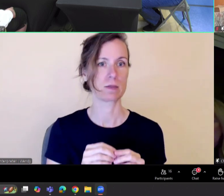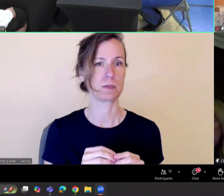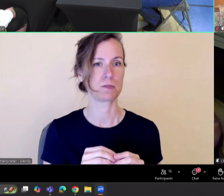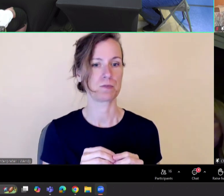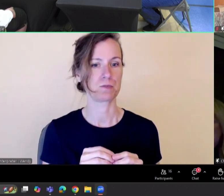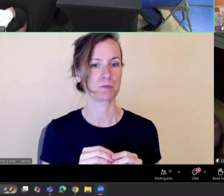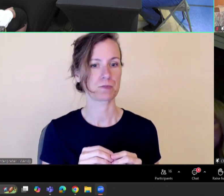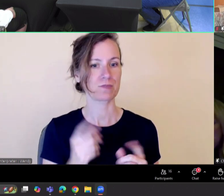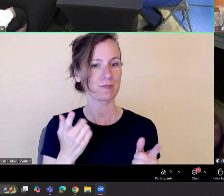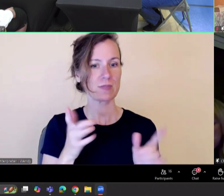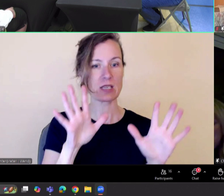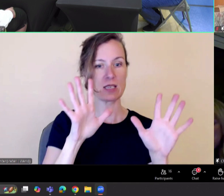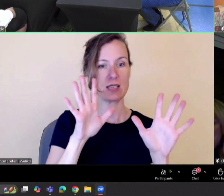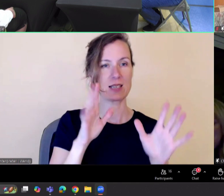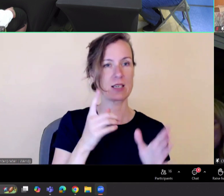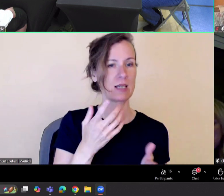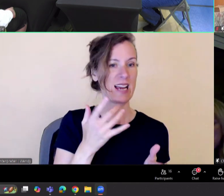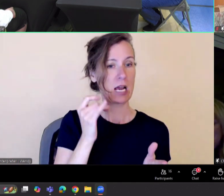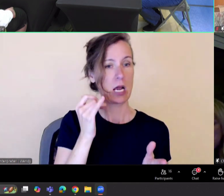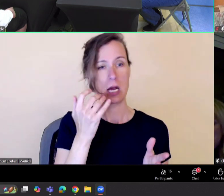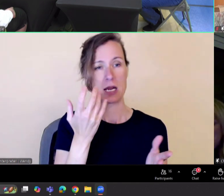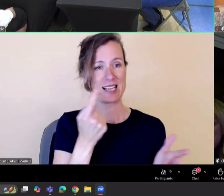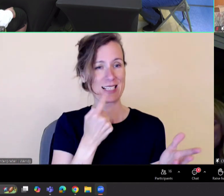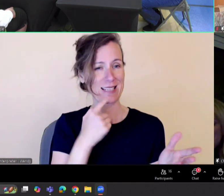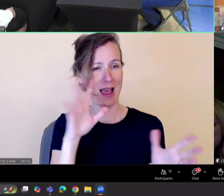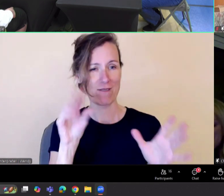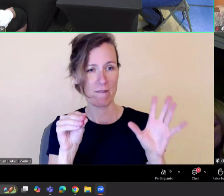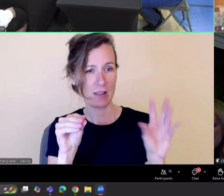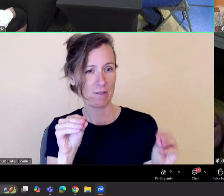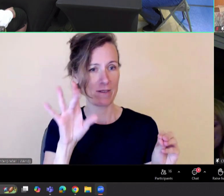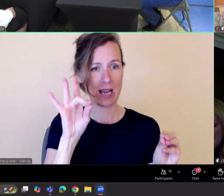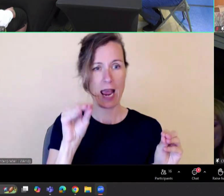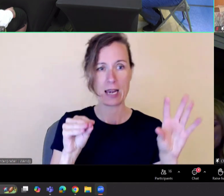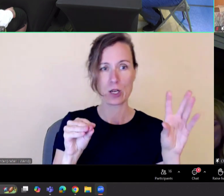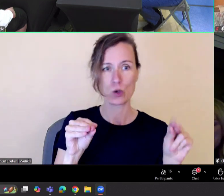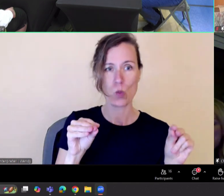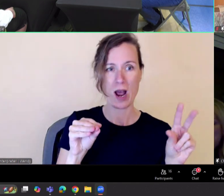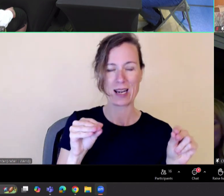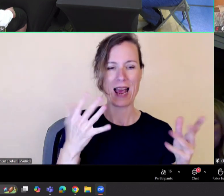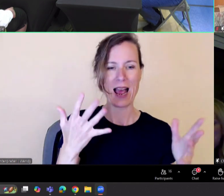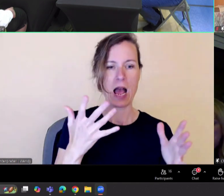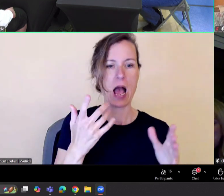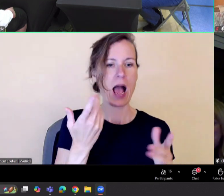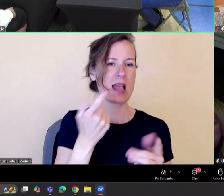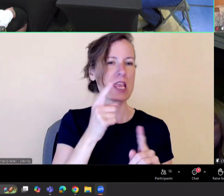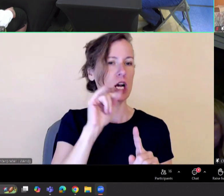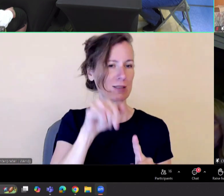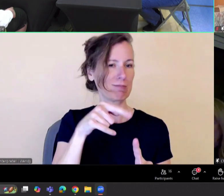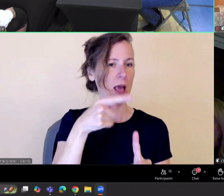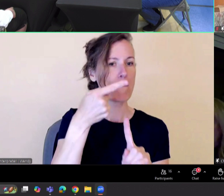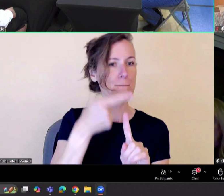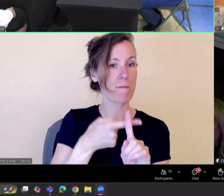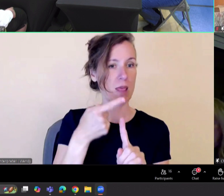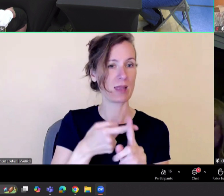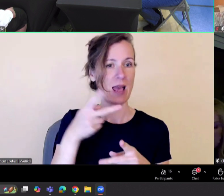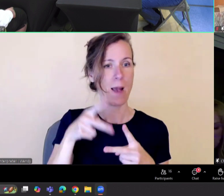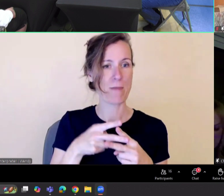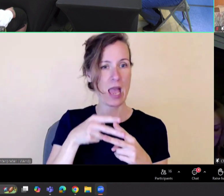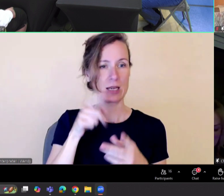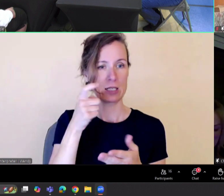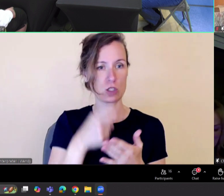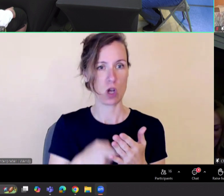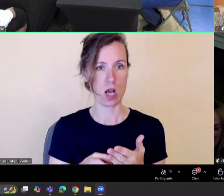50-50 or it's 80-20. There's a monthly maintenance cost. And so